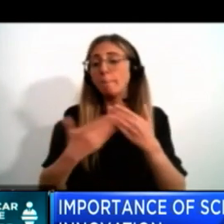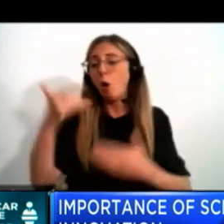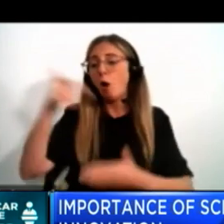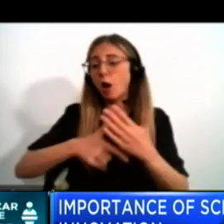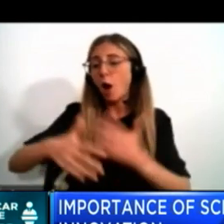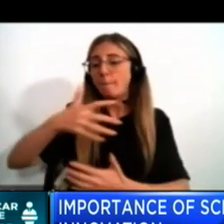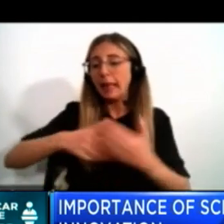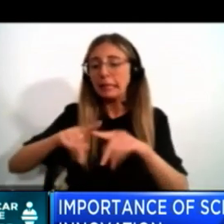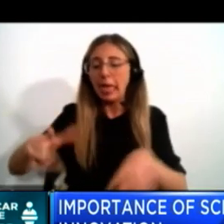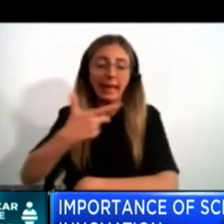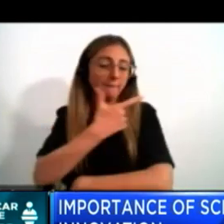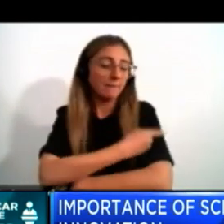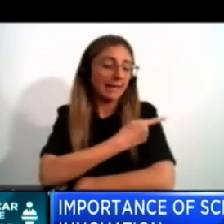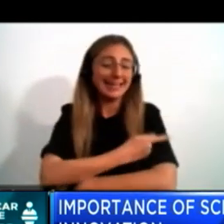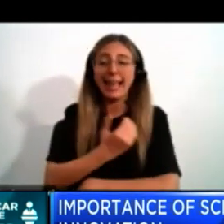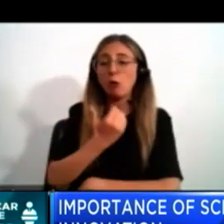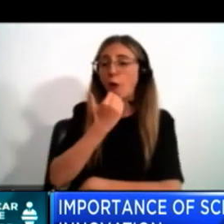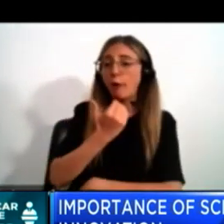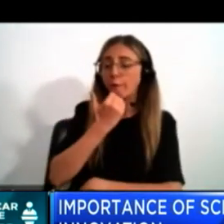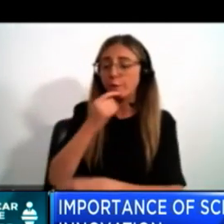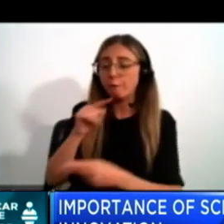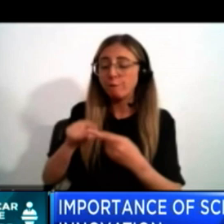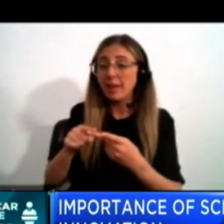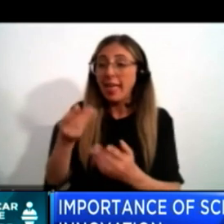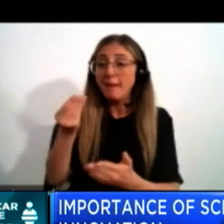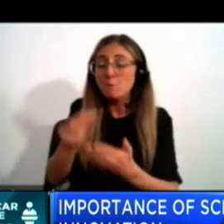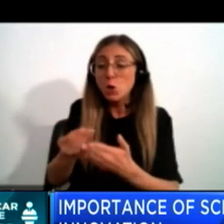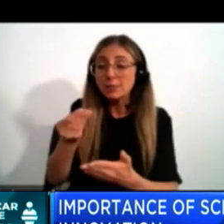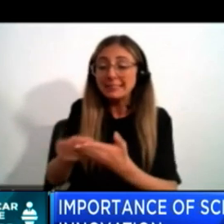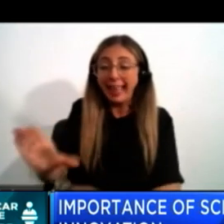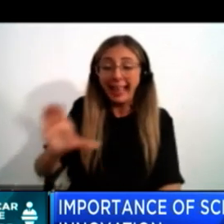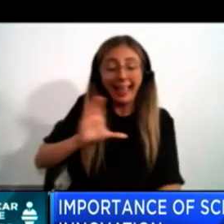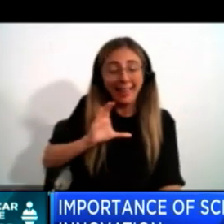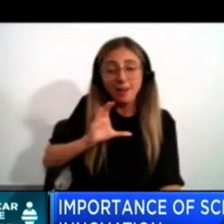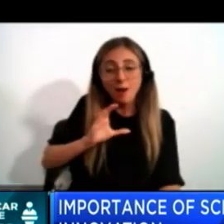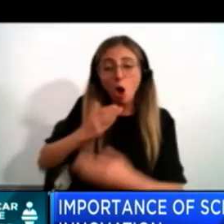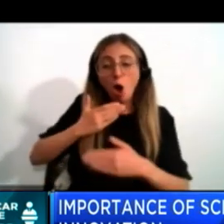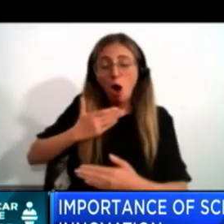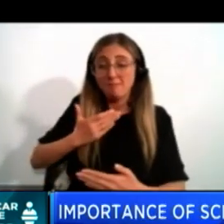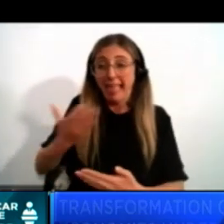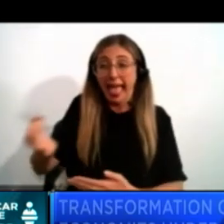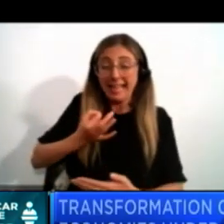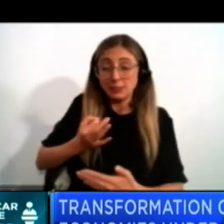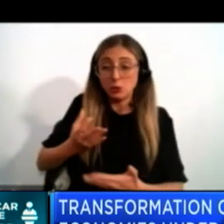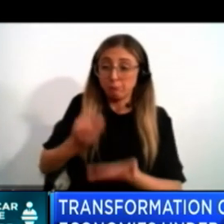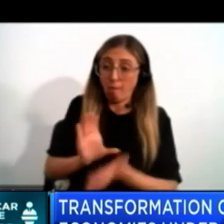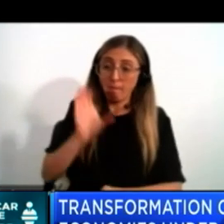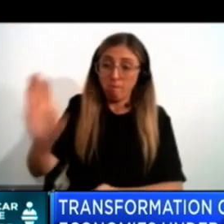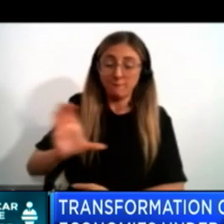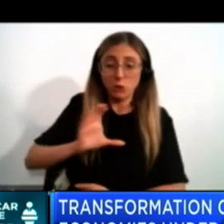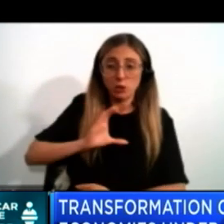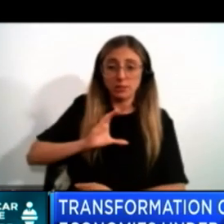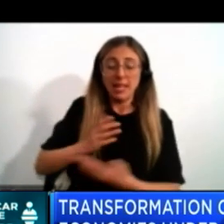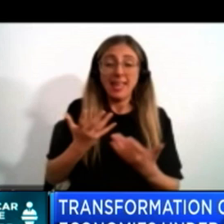vaccines and ventilators, even with funding to pay upfront. There is now a